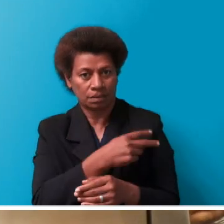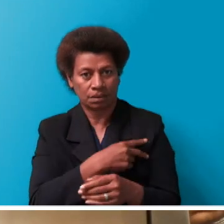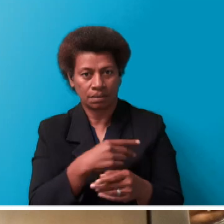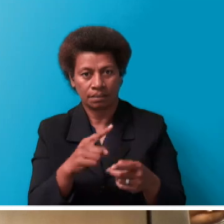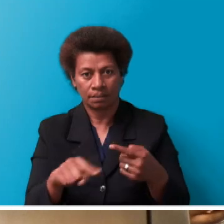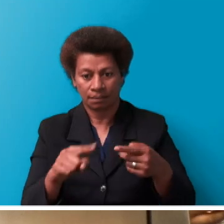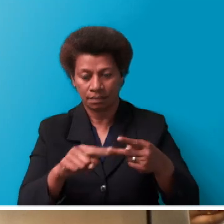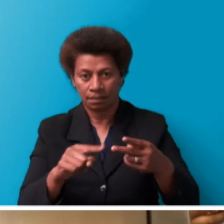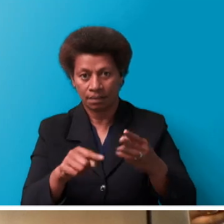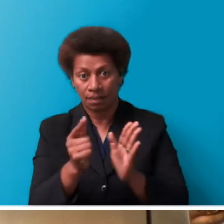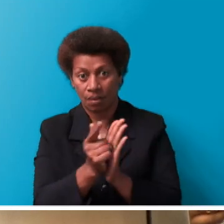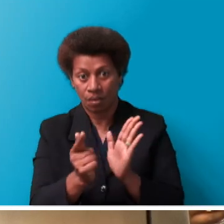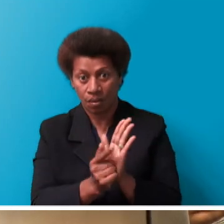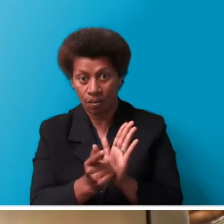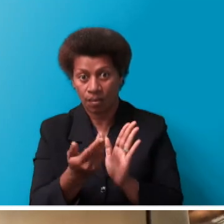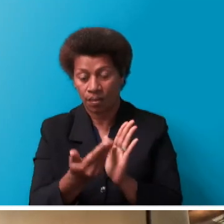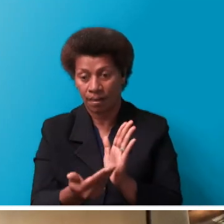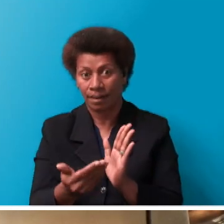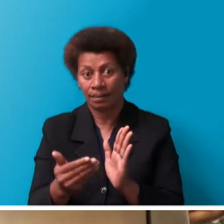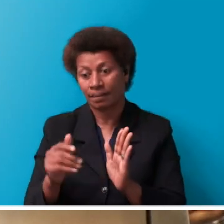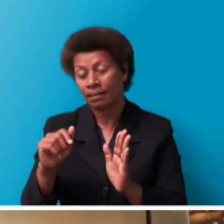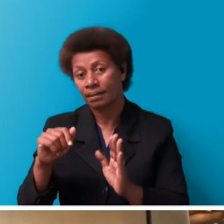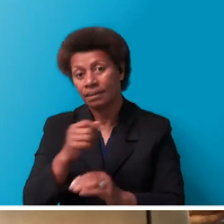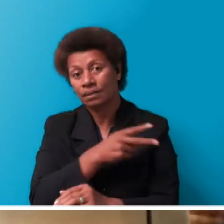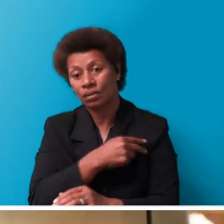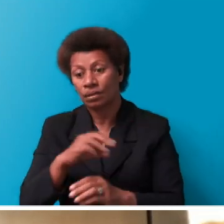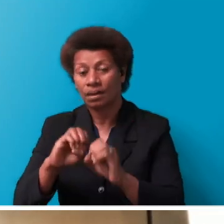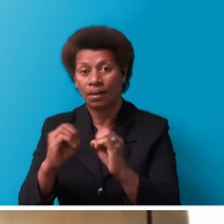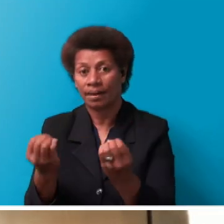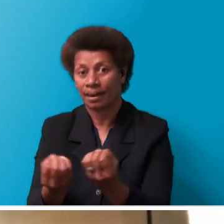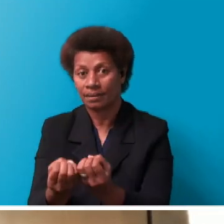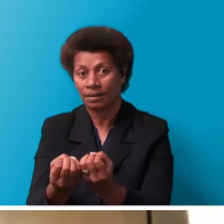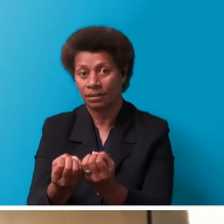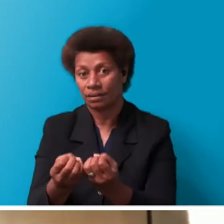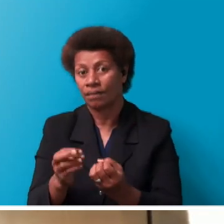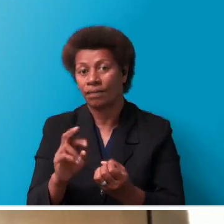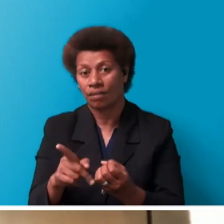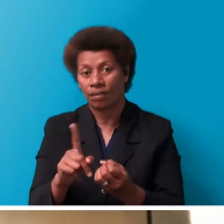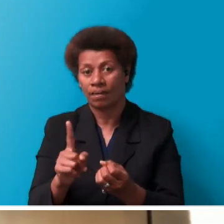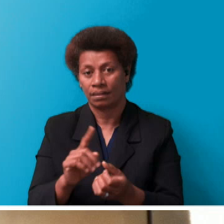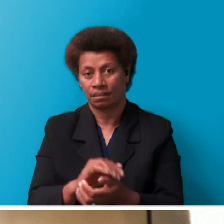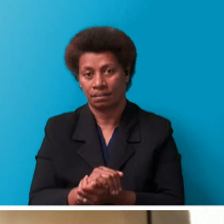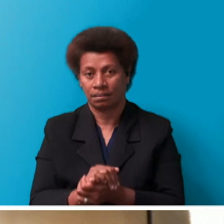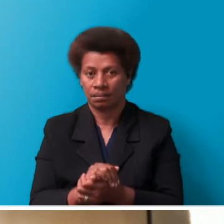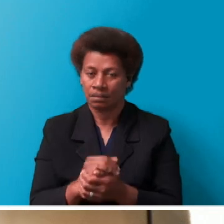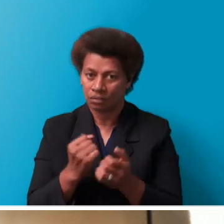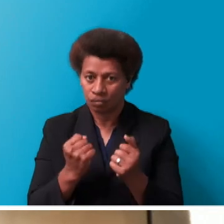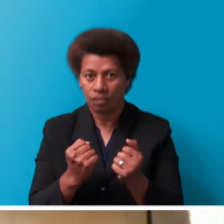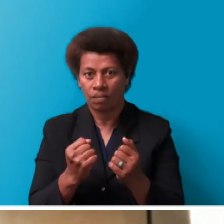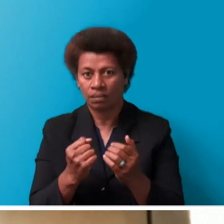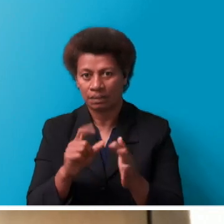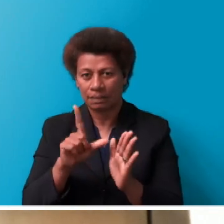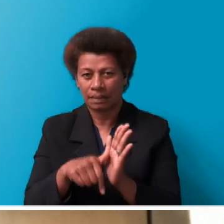enforcement, and civilian agencies towards a shared vision of national resilience. Mr. Speaker,